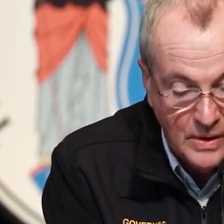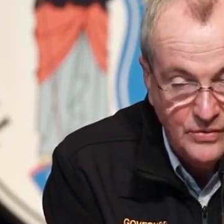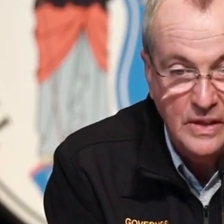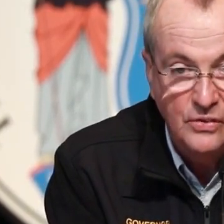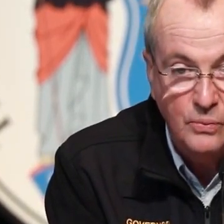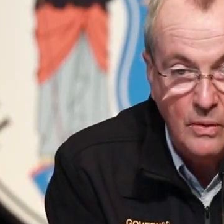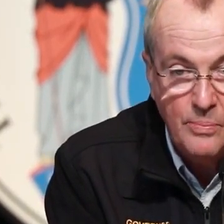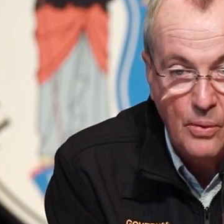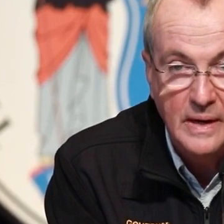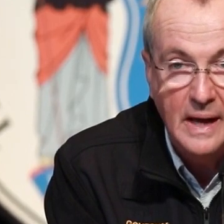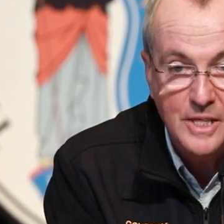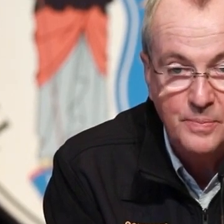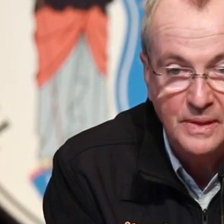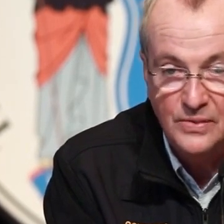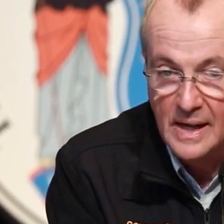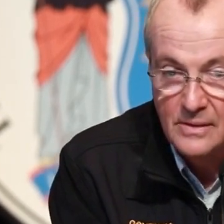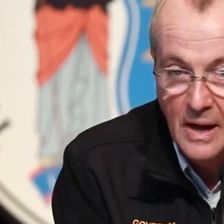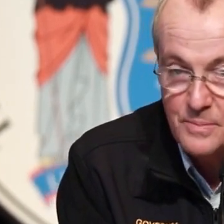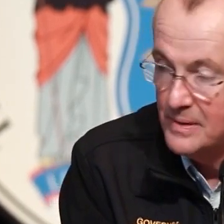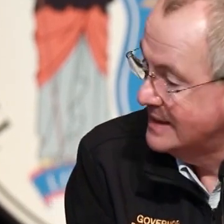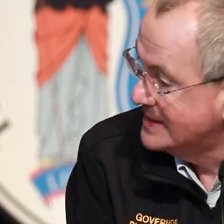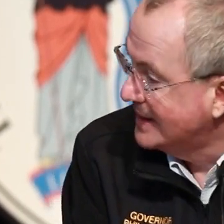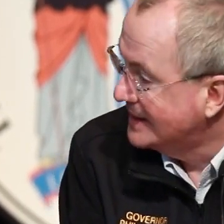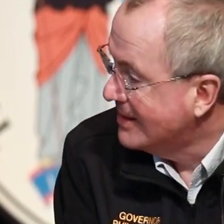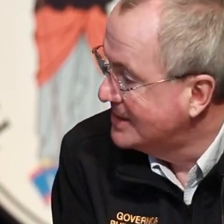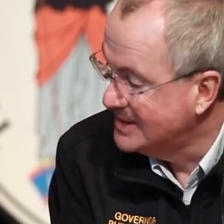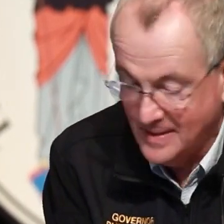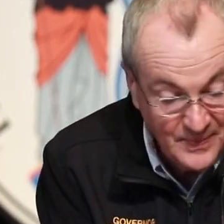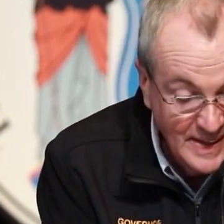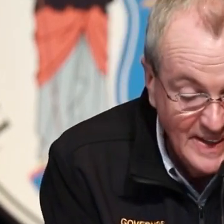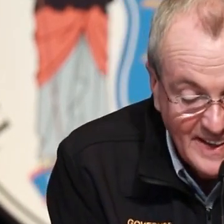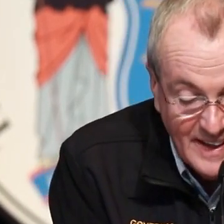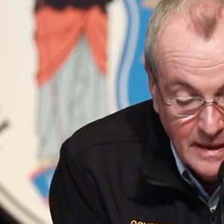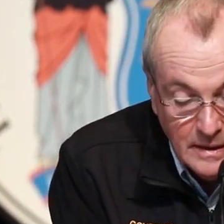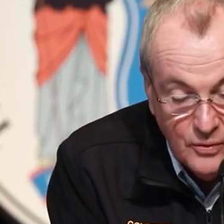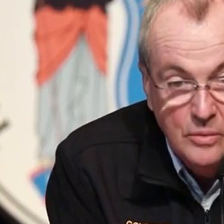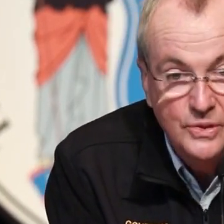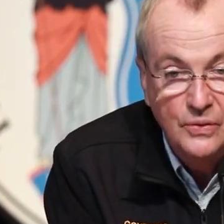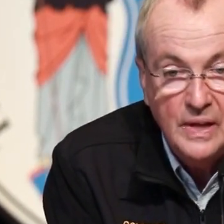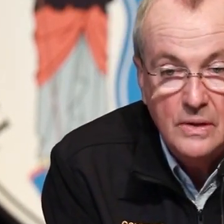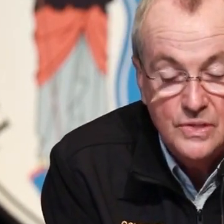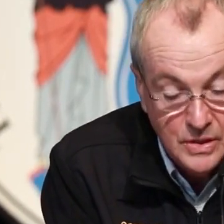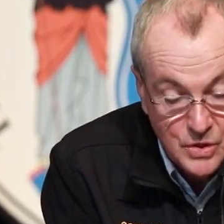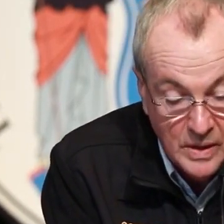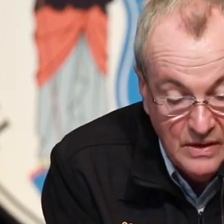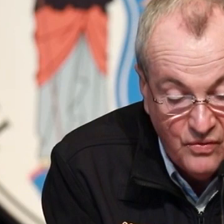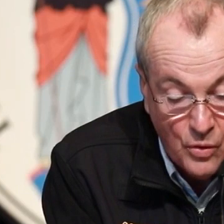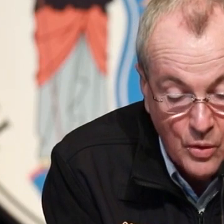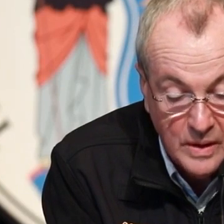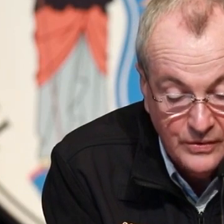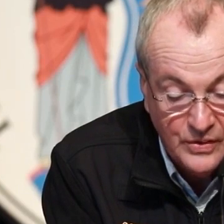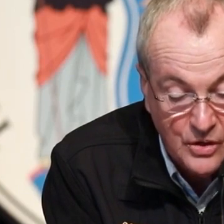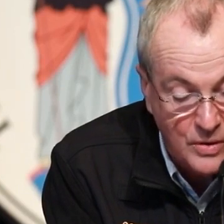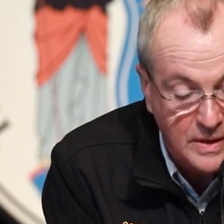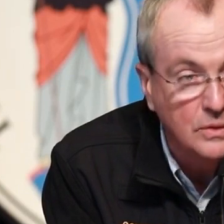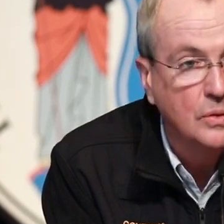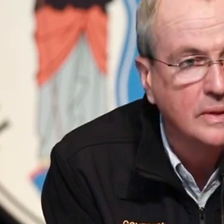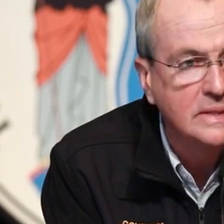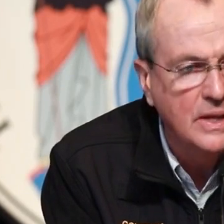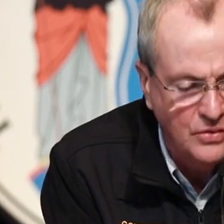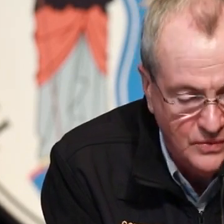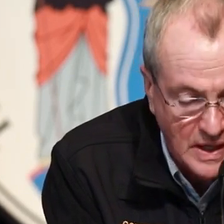7,718 residents were reported hospitalized. I got that right, Judy? Of whom 2,024 were listed in